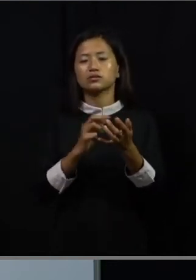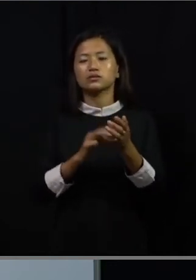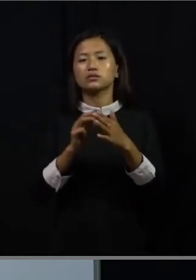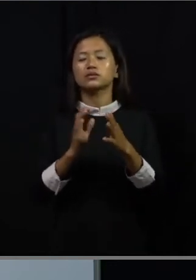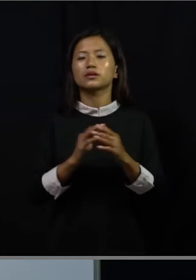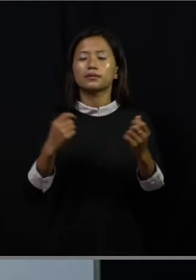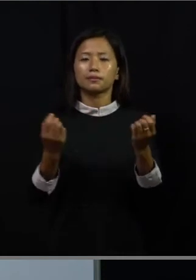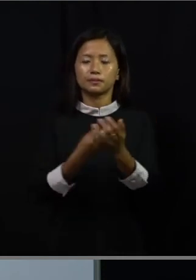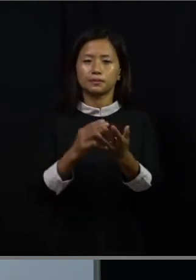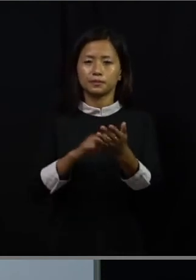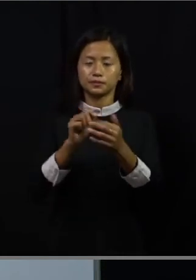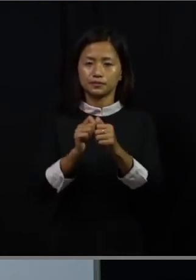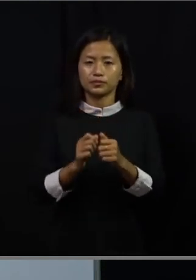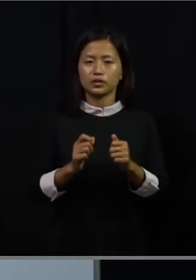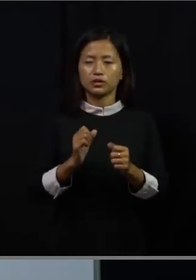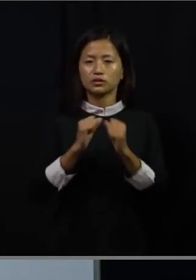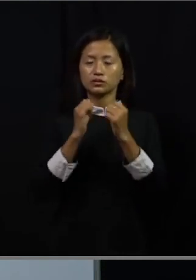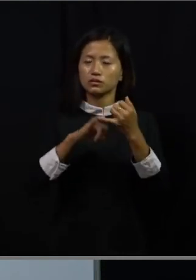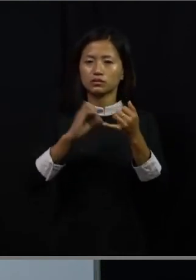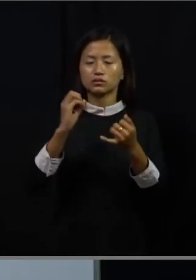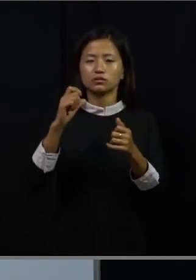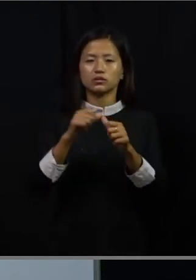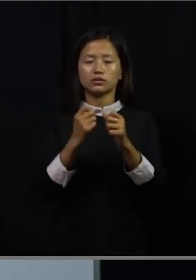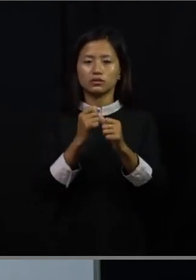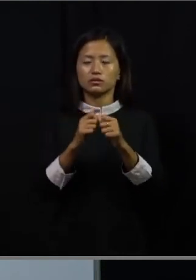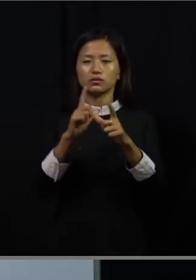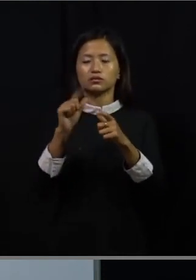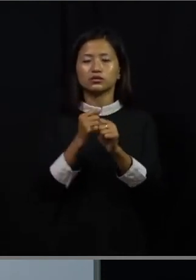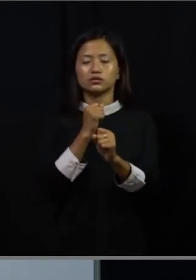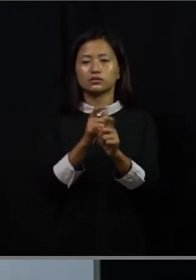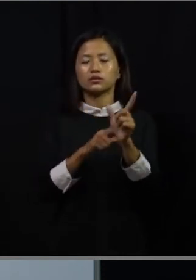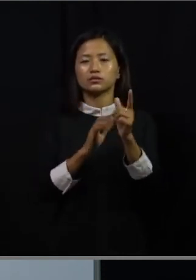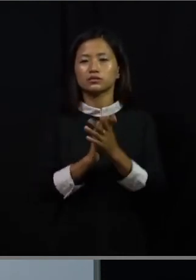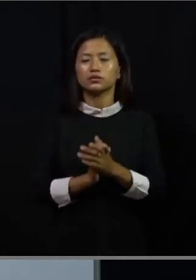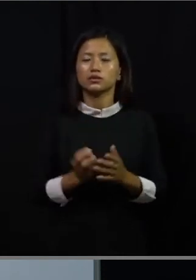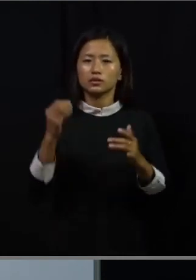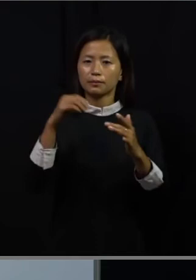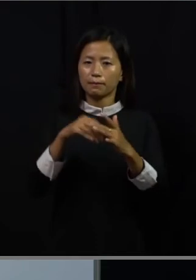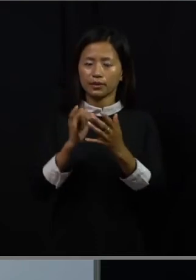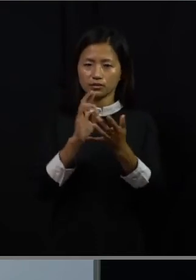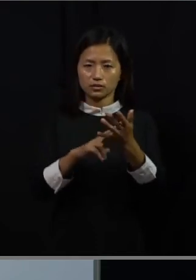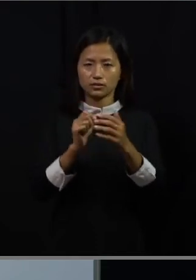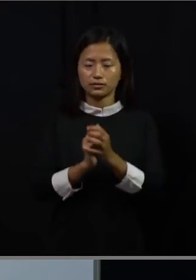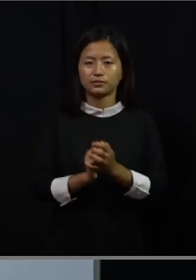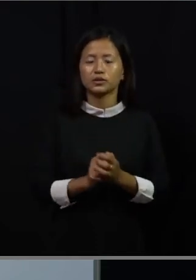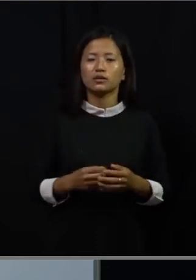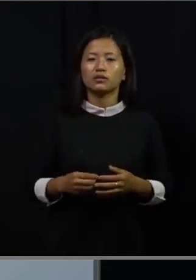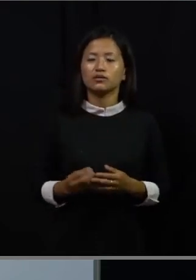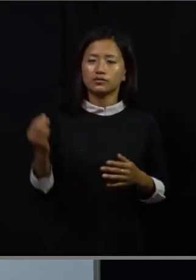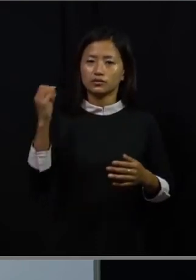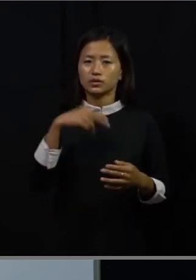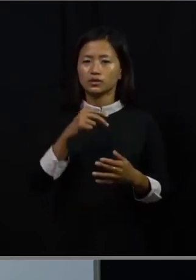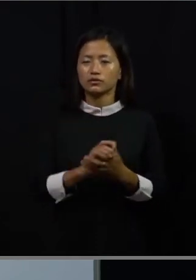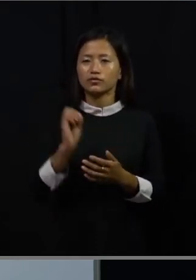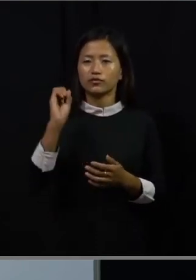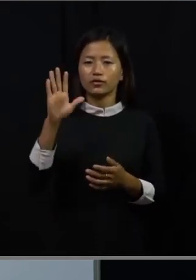so sociology of economic life, okay, it deals with the social aspects of income. Okay, so for example, if